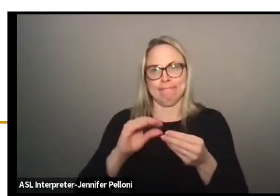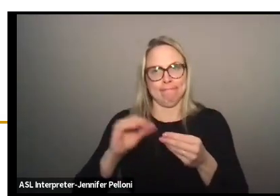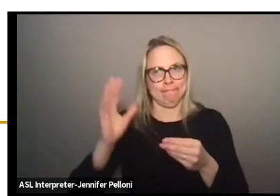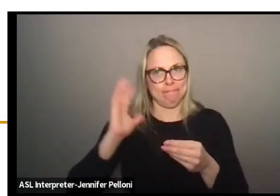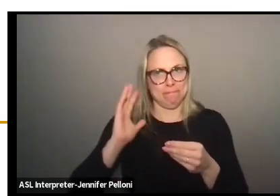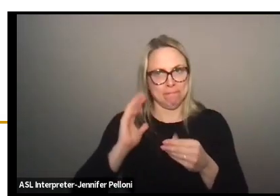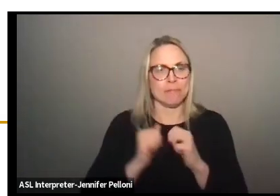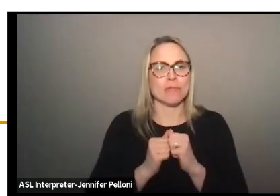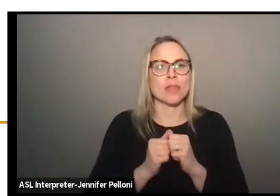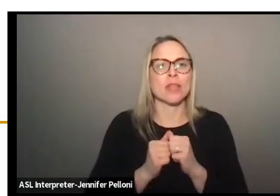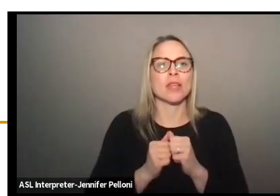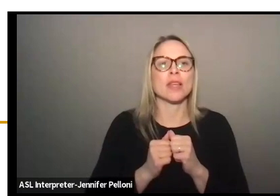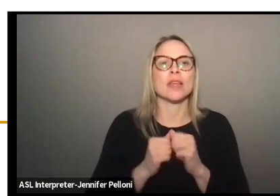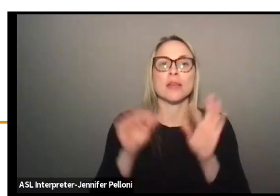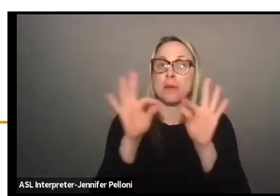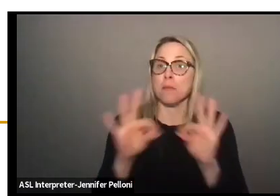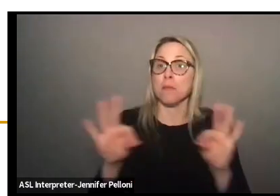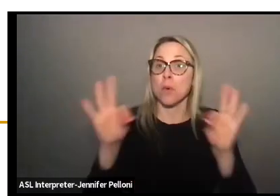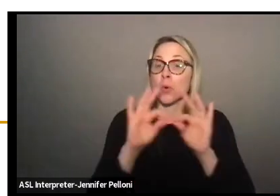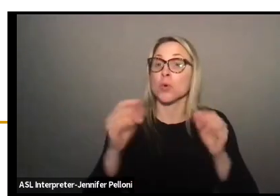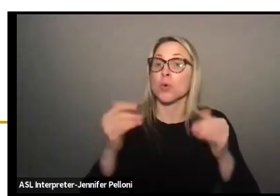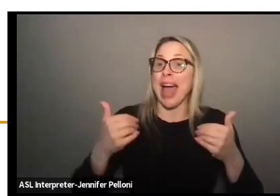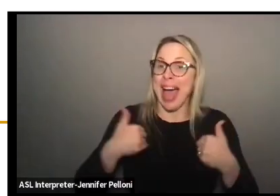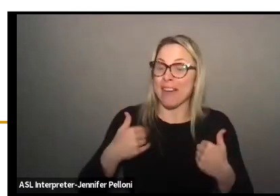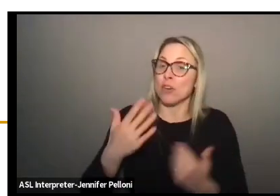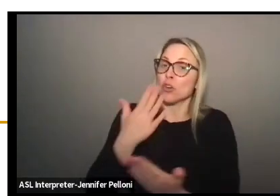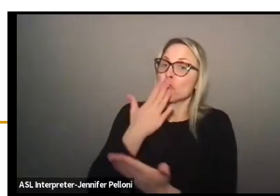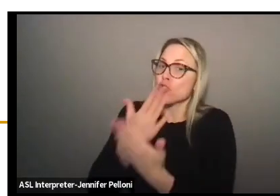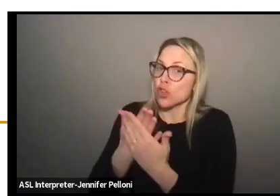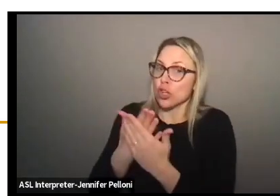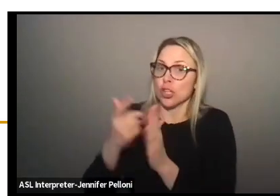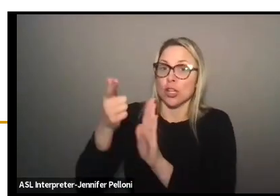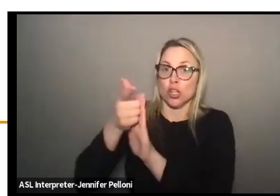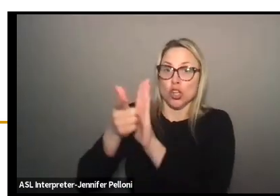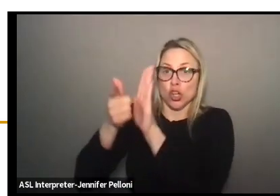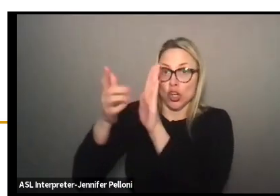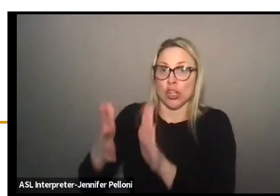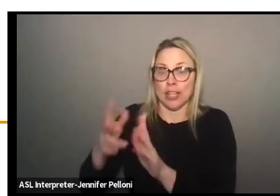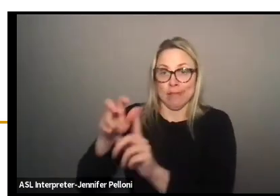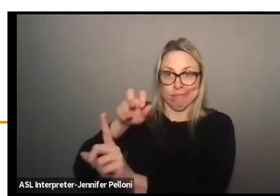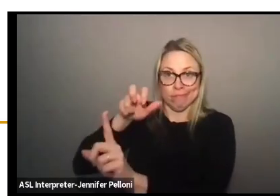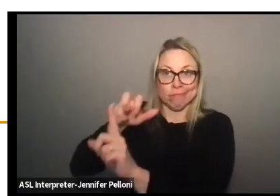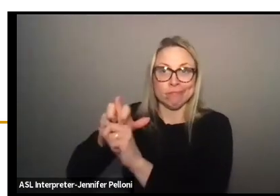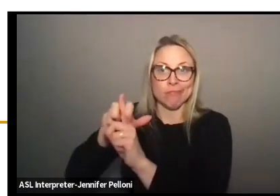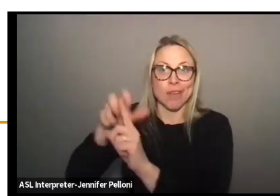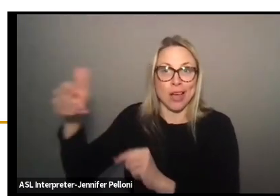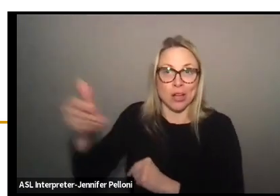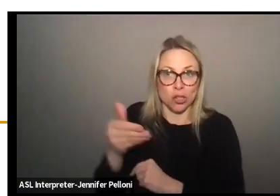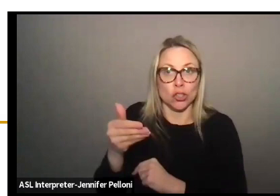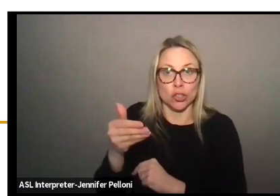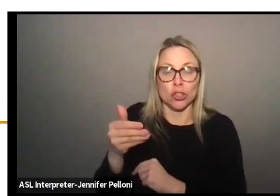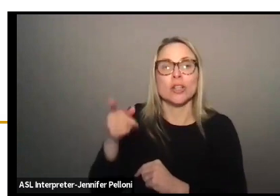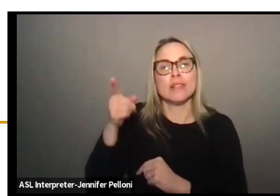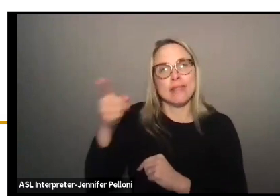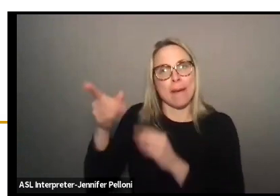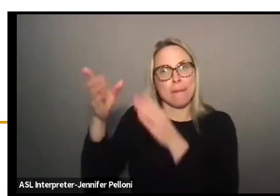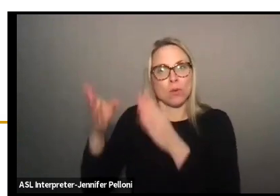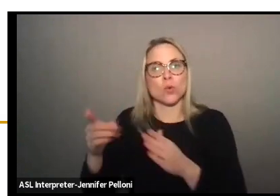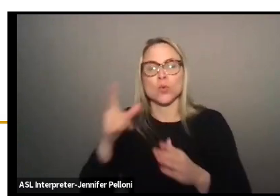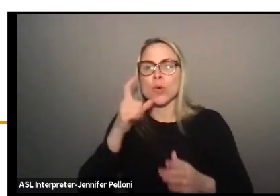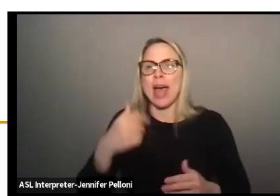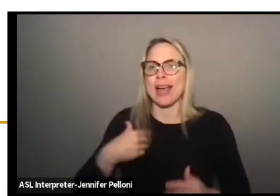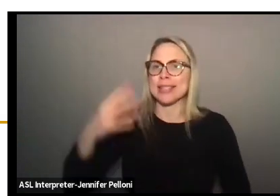want to retain a good estate planning attorney. You want to engage an attorney that has